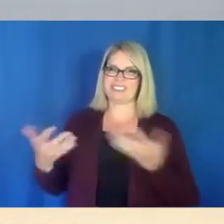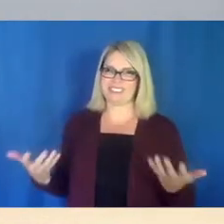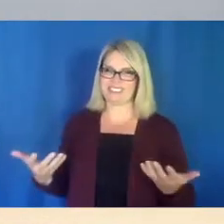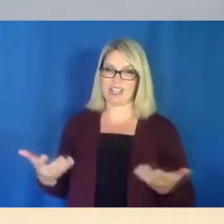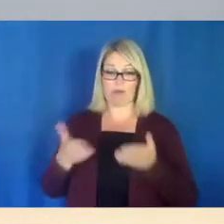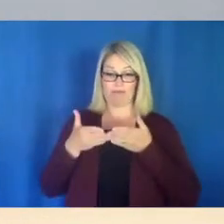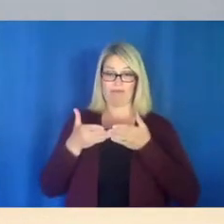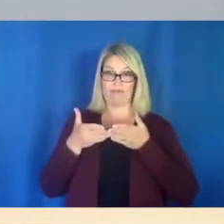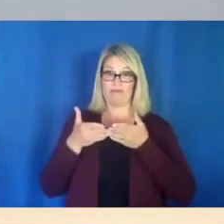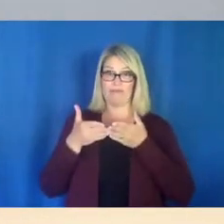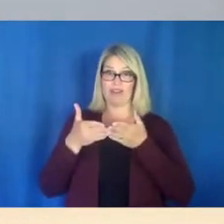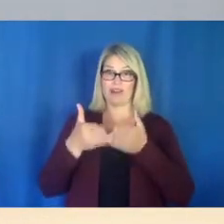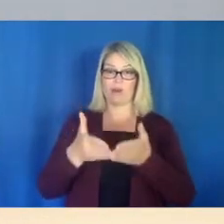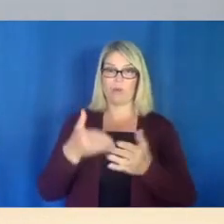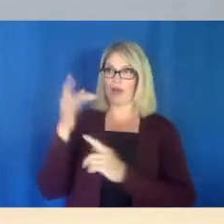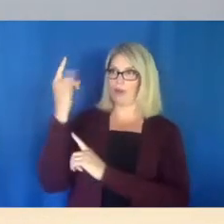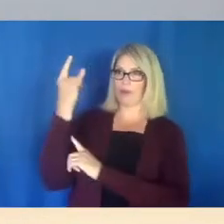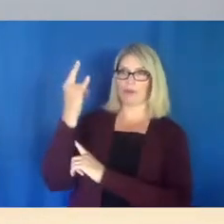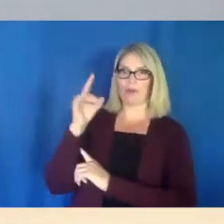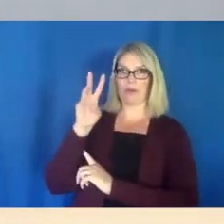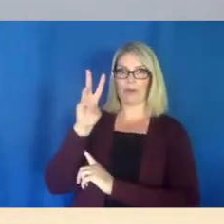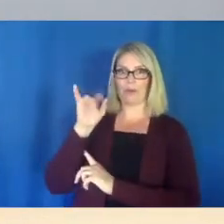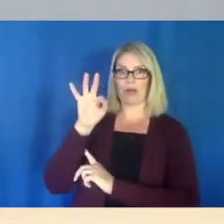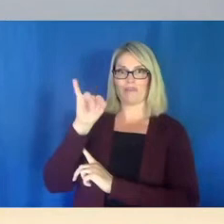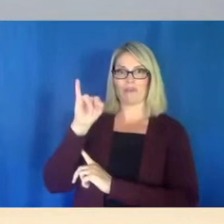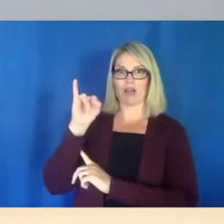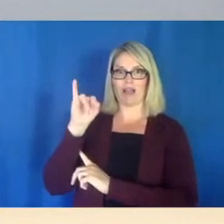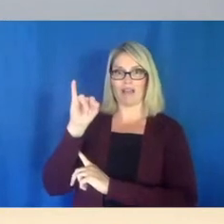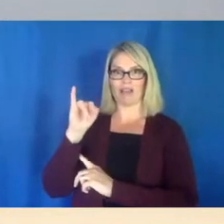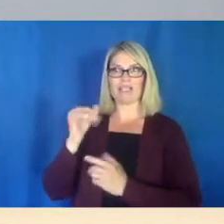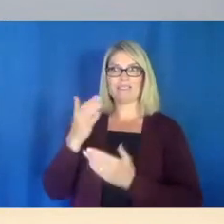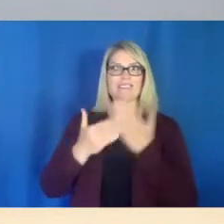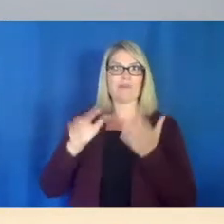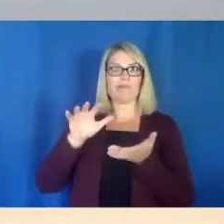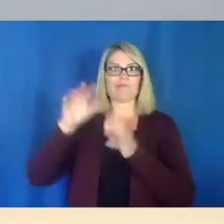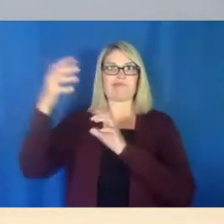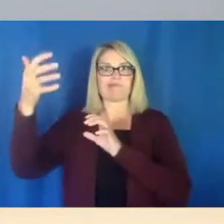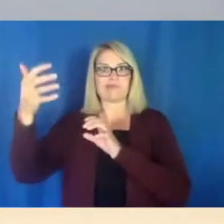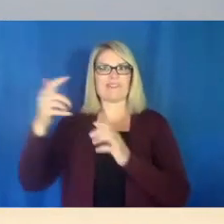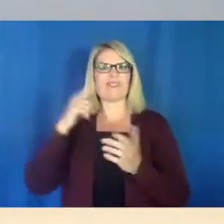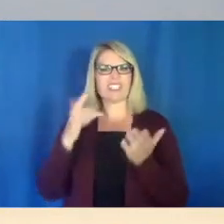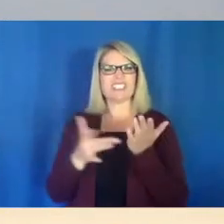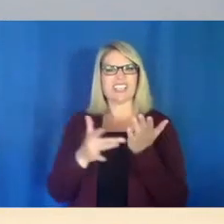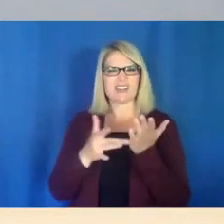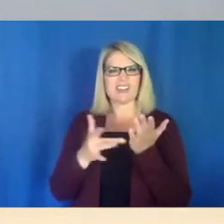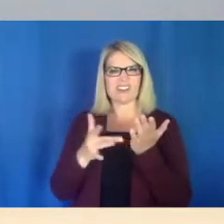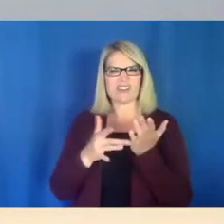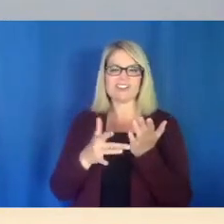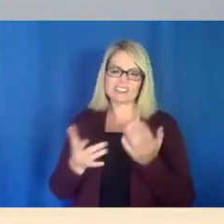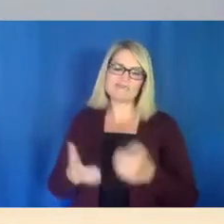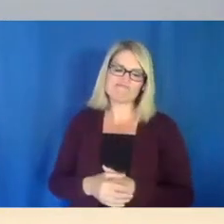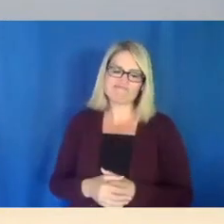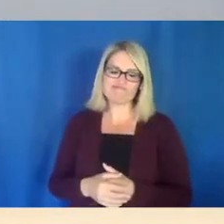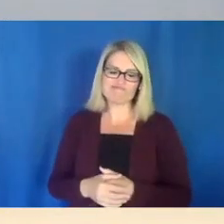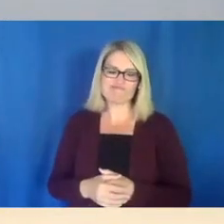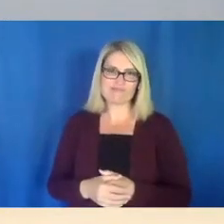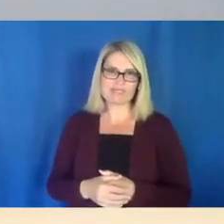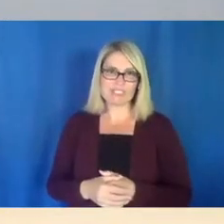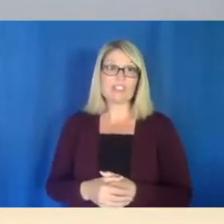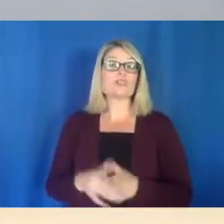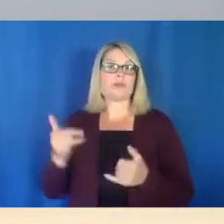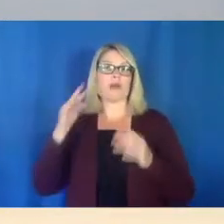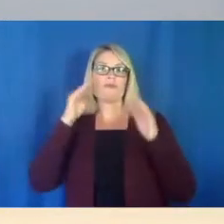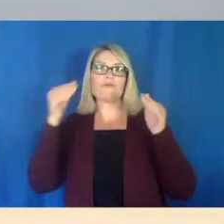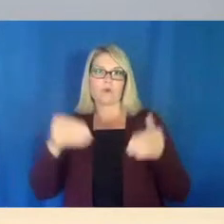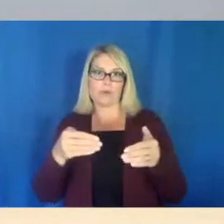With the Wi-Fi, but so there's been some technical challenges there, but they are actively working on that. So we're